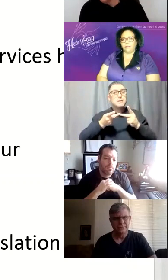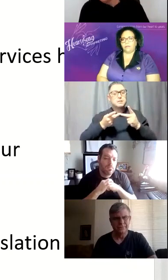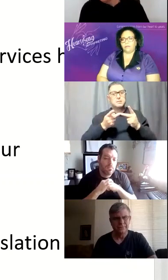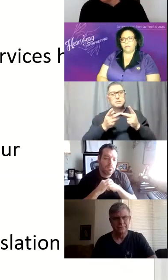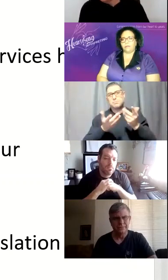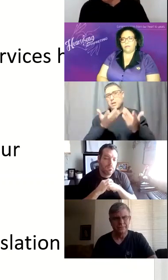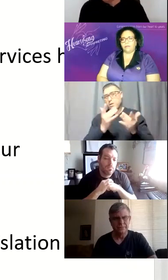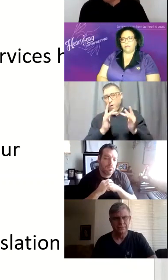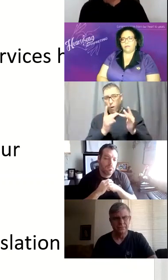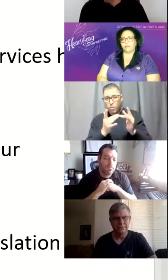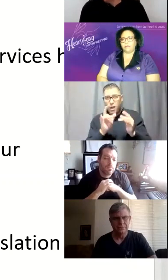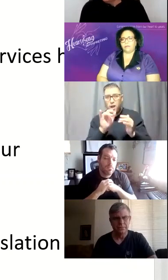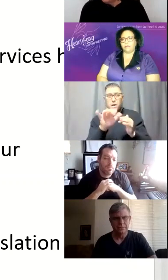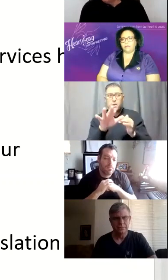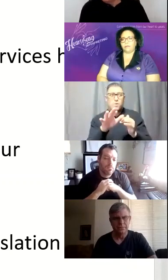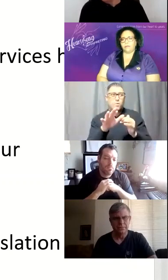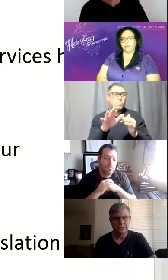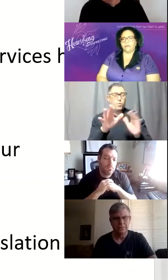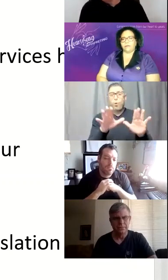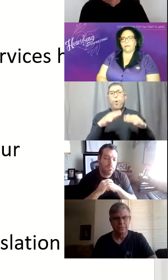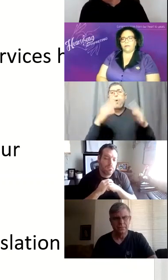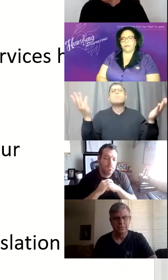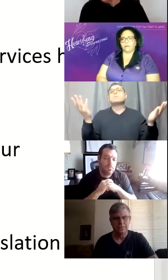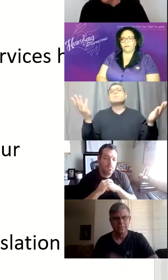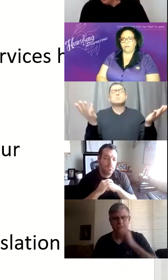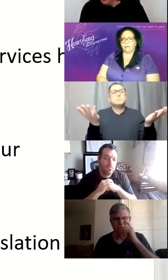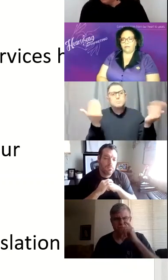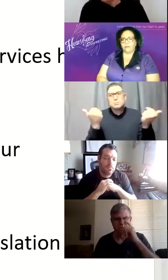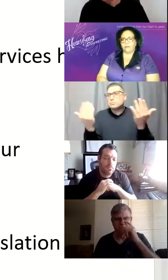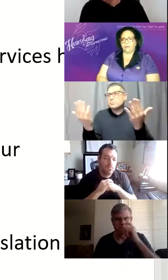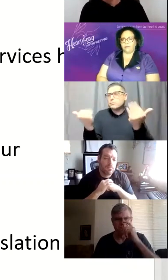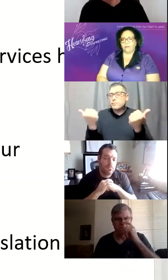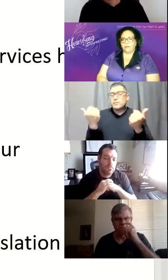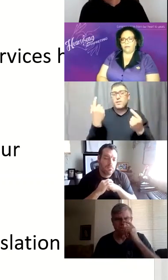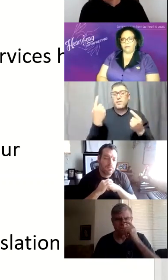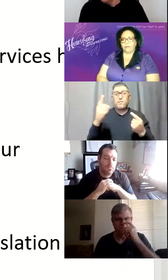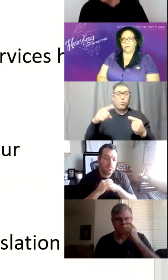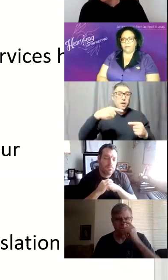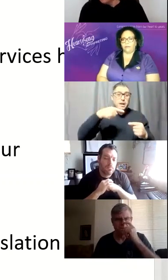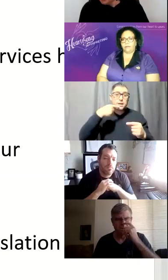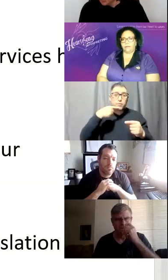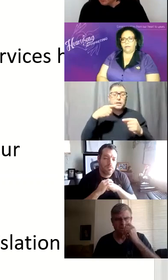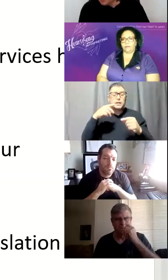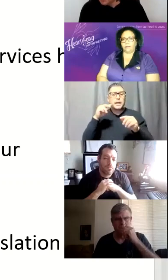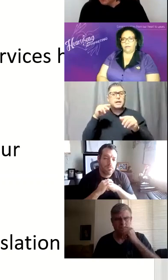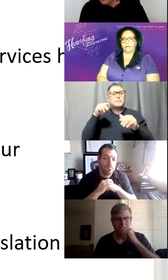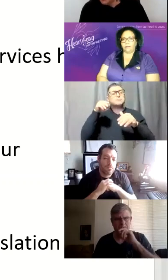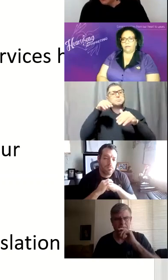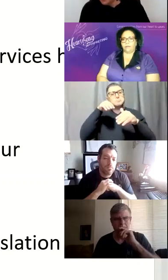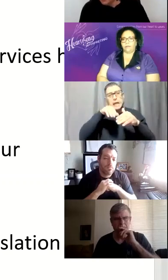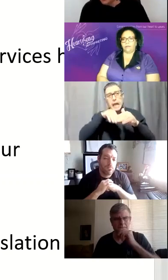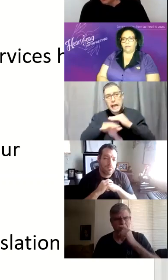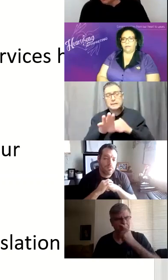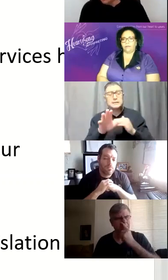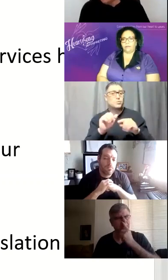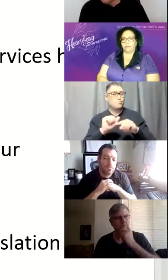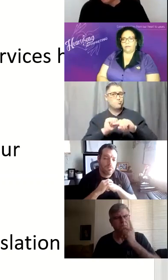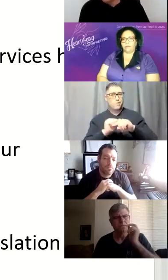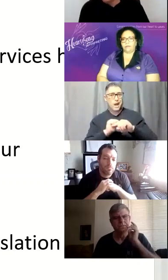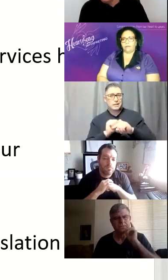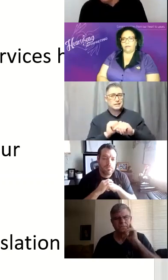perhaps is open for the hearing to attend and to practice American Sign Language.